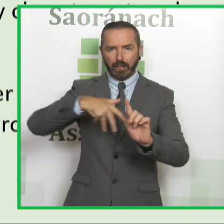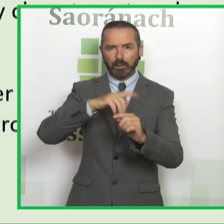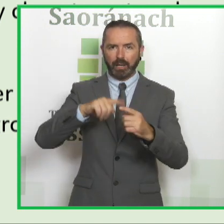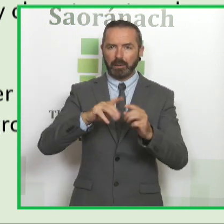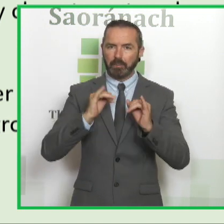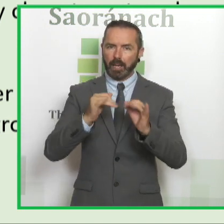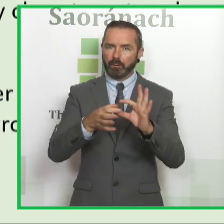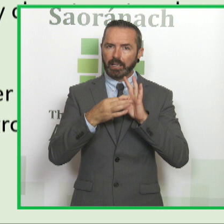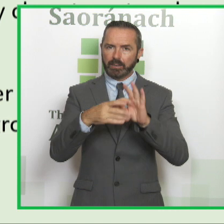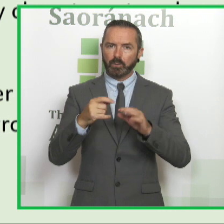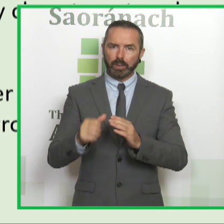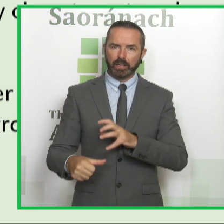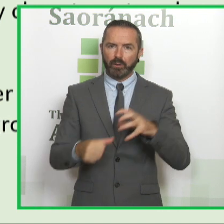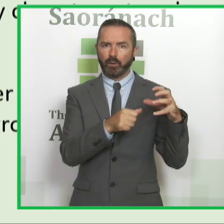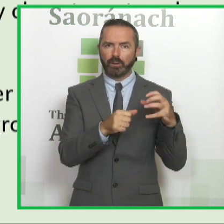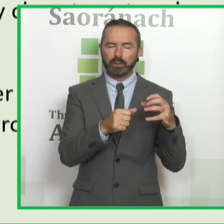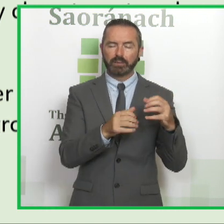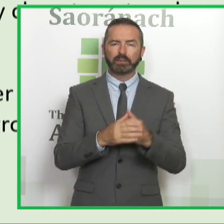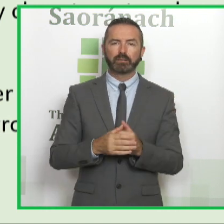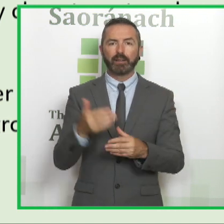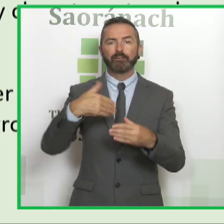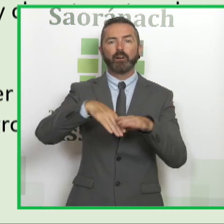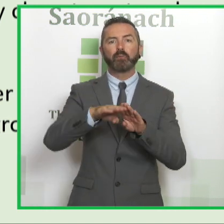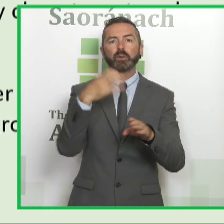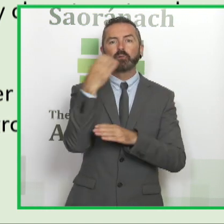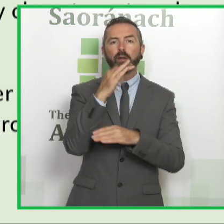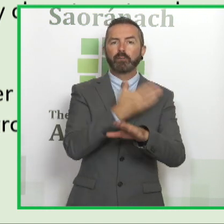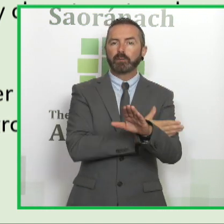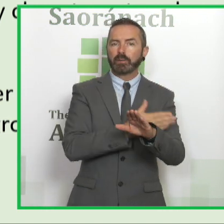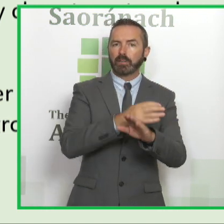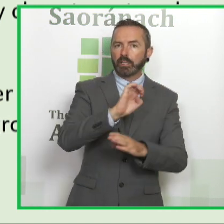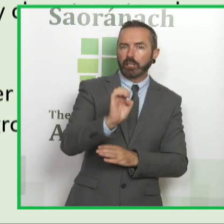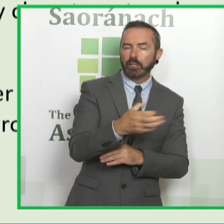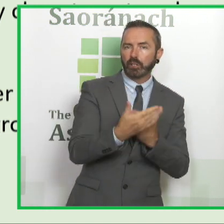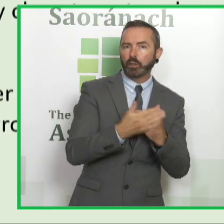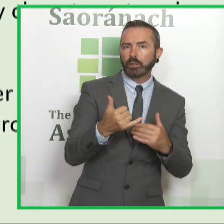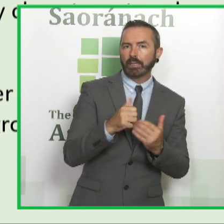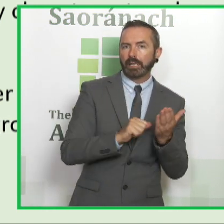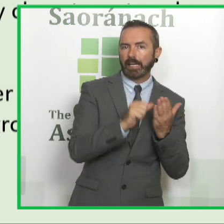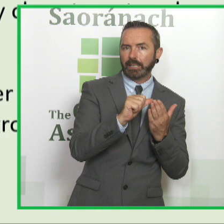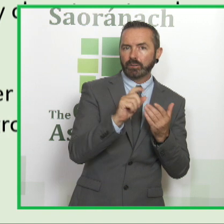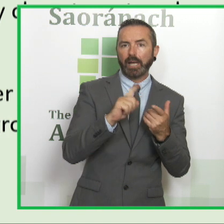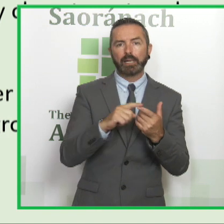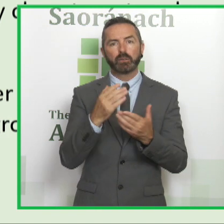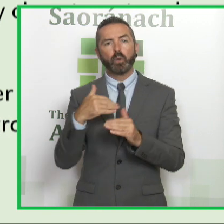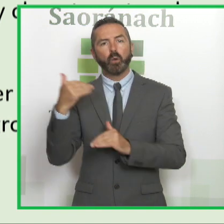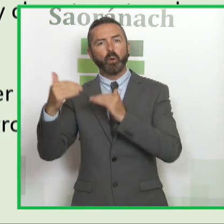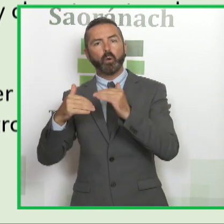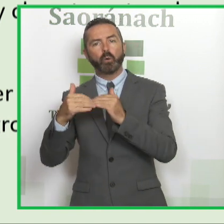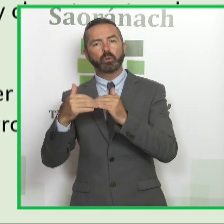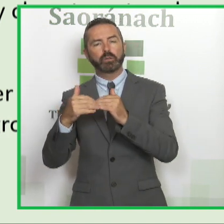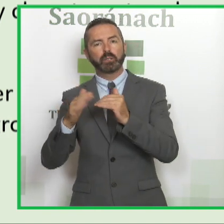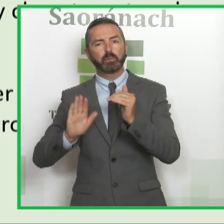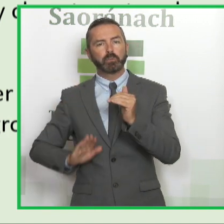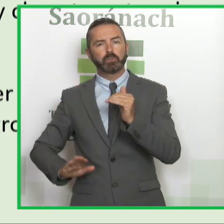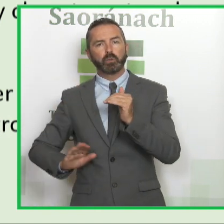unlike A2. He's involved in crime from an early age. He has older siblings involved with A2 and lives physically close to the